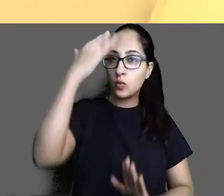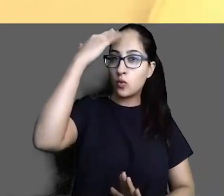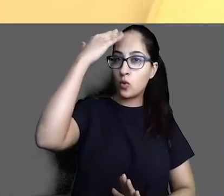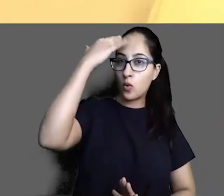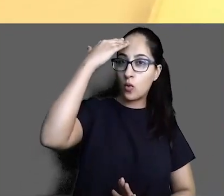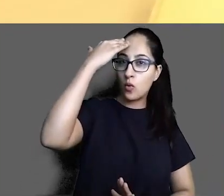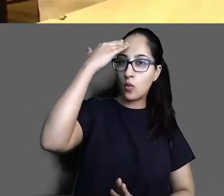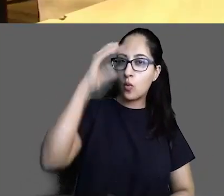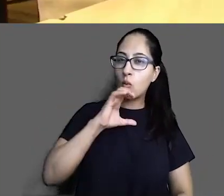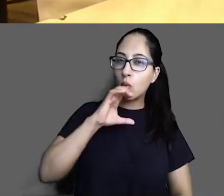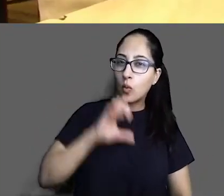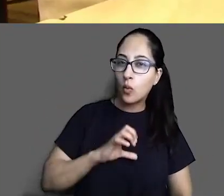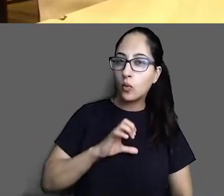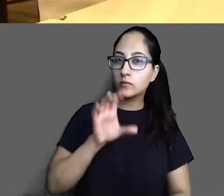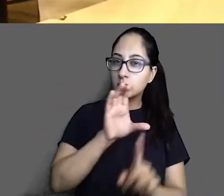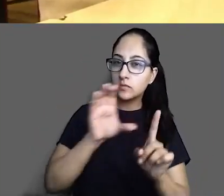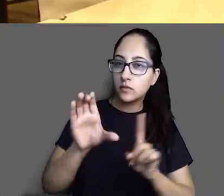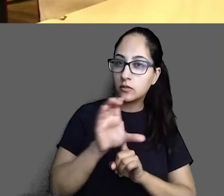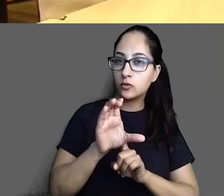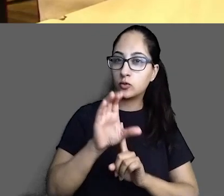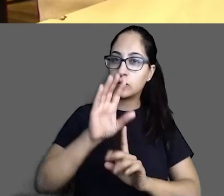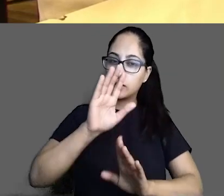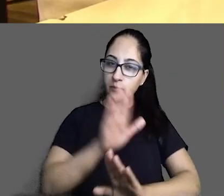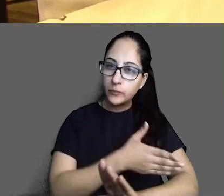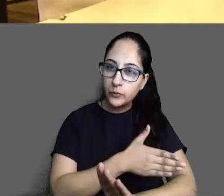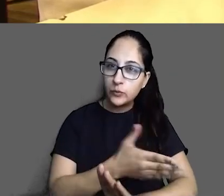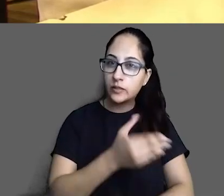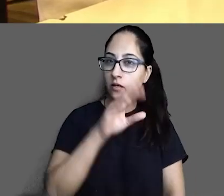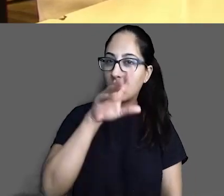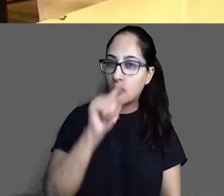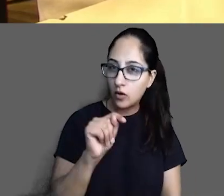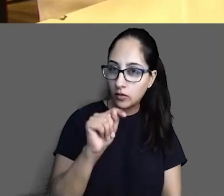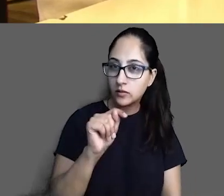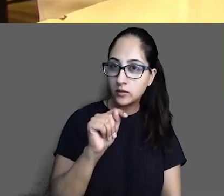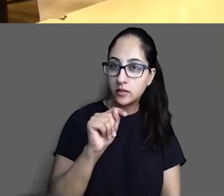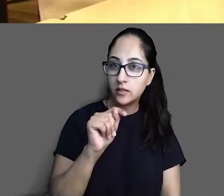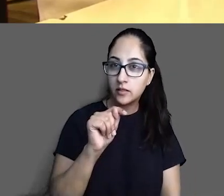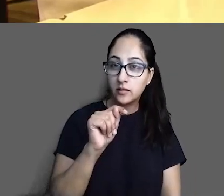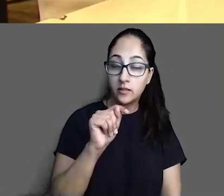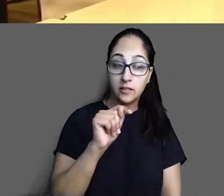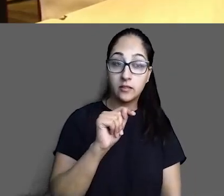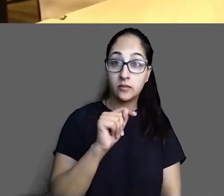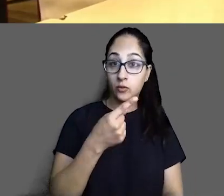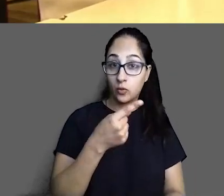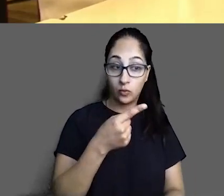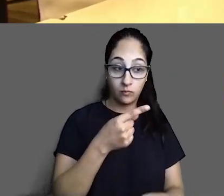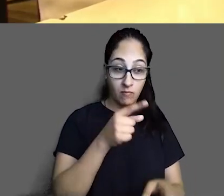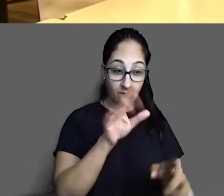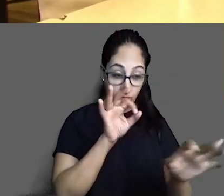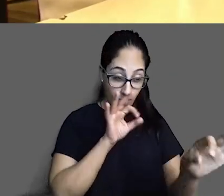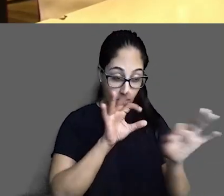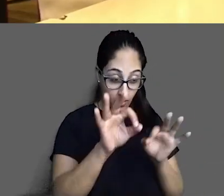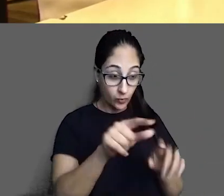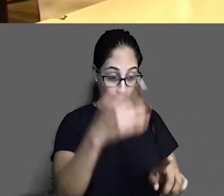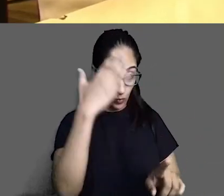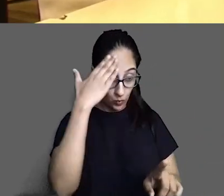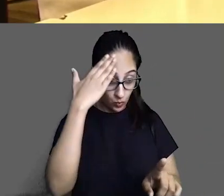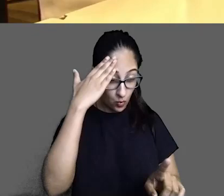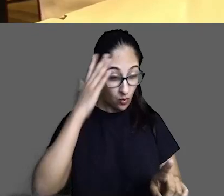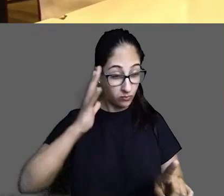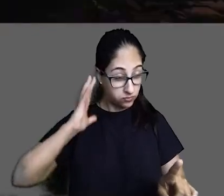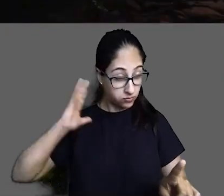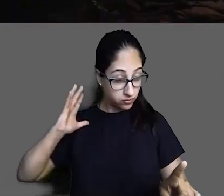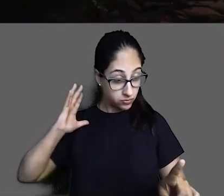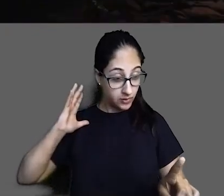who were still willing to do so. So we had to find the masters, find those who still had ability, knowledge, and desire